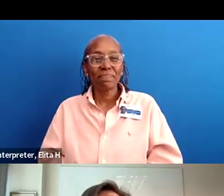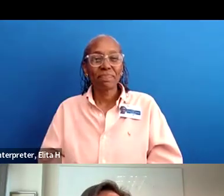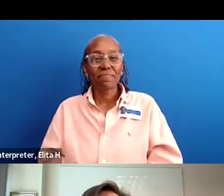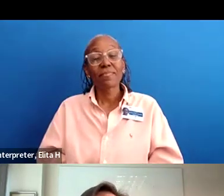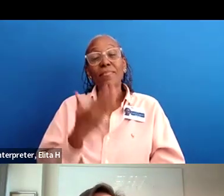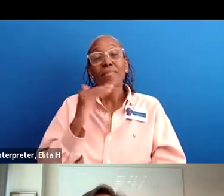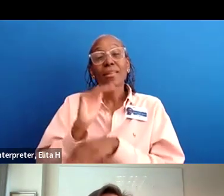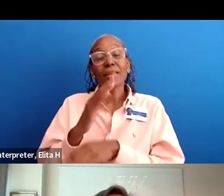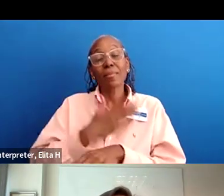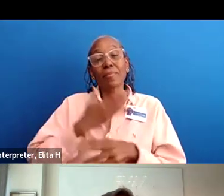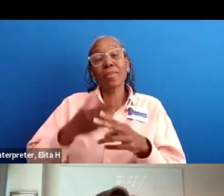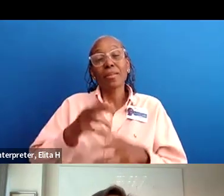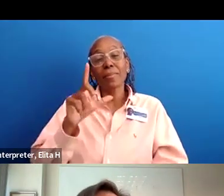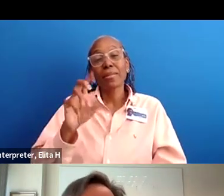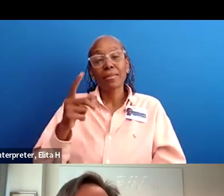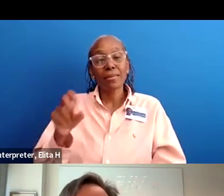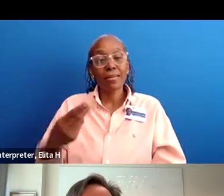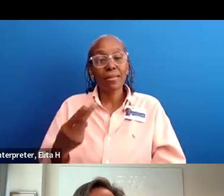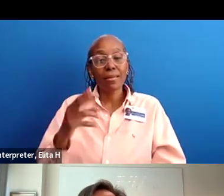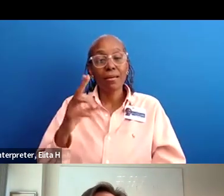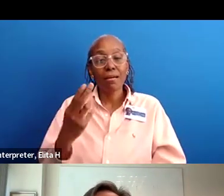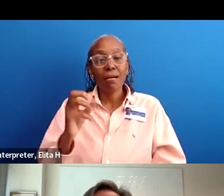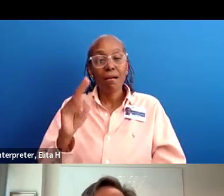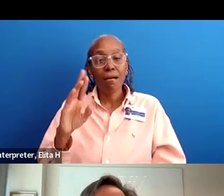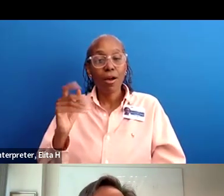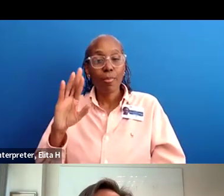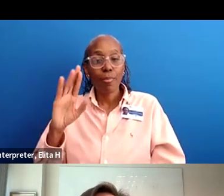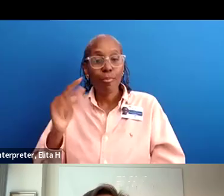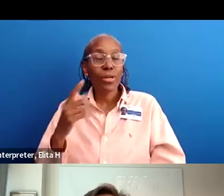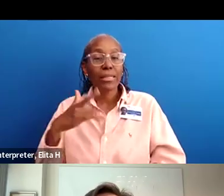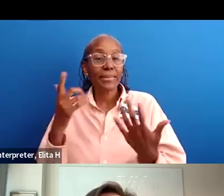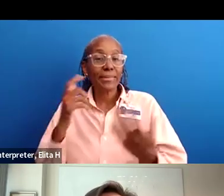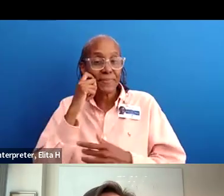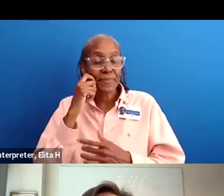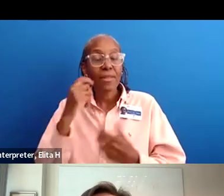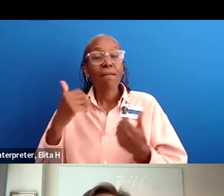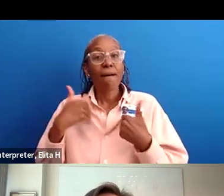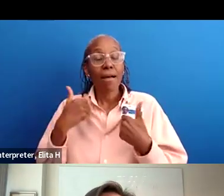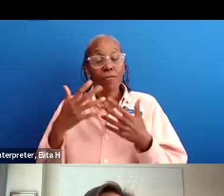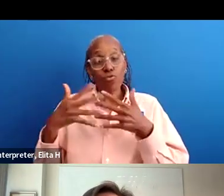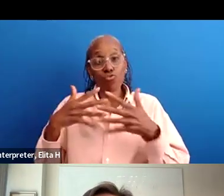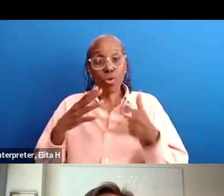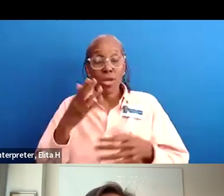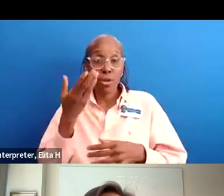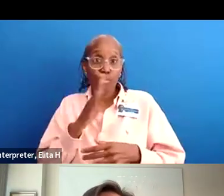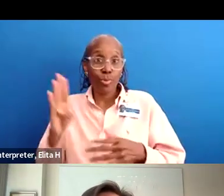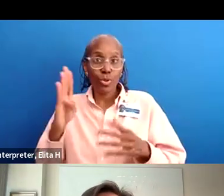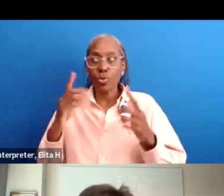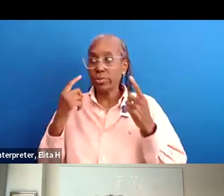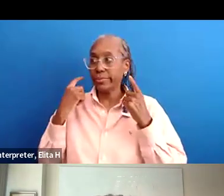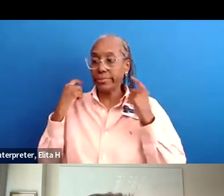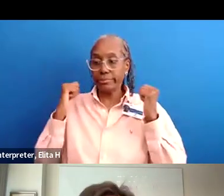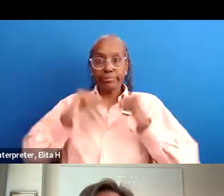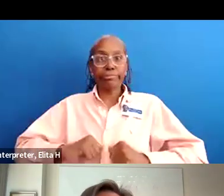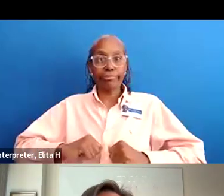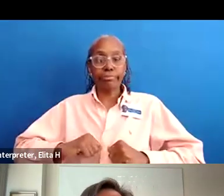Good afternoon. I'm Leigh Hochberg. I have a similarly pale complexion. I'm wearing a gray-blue heatherish blazer